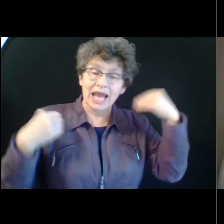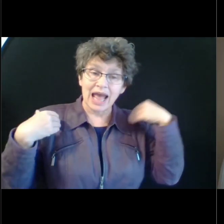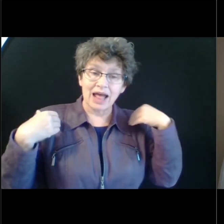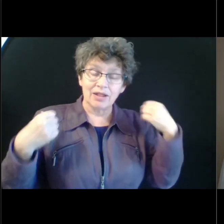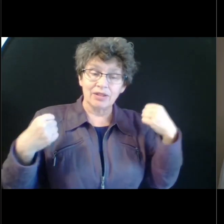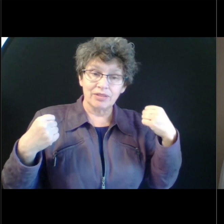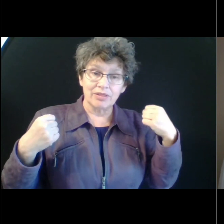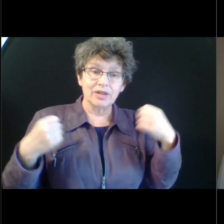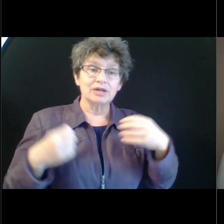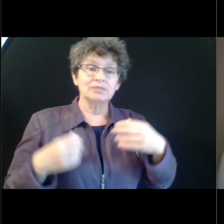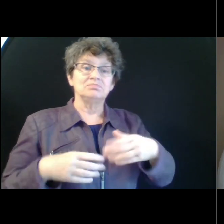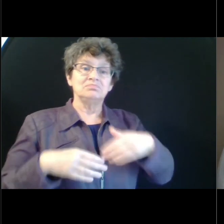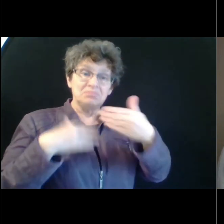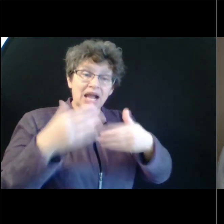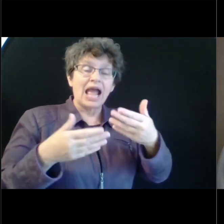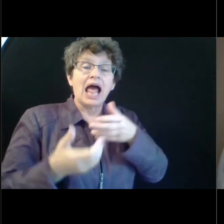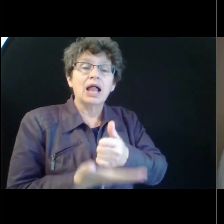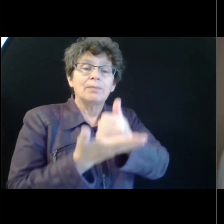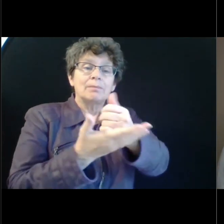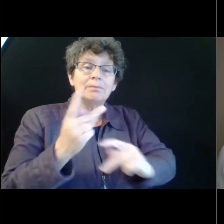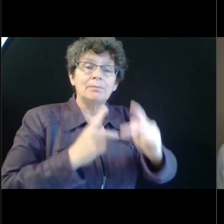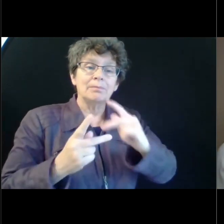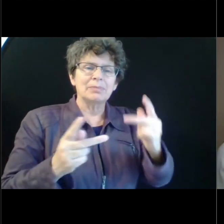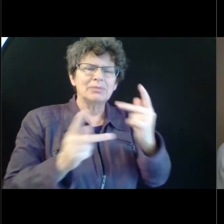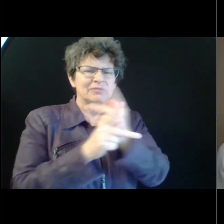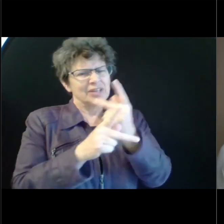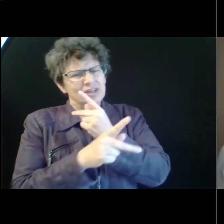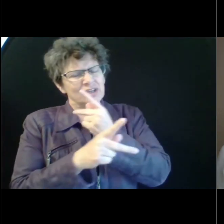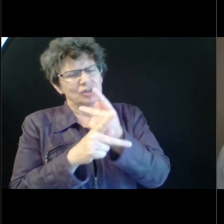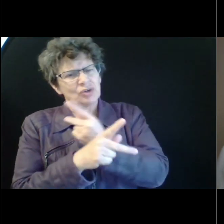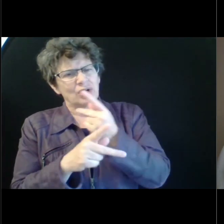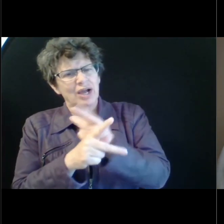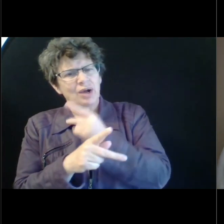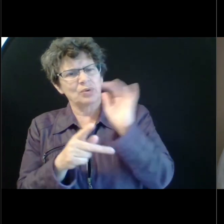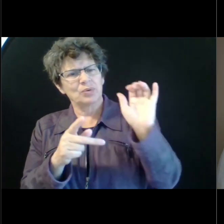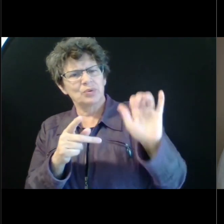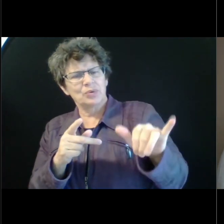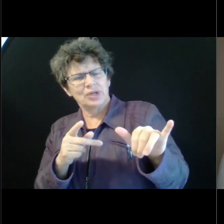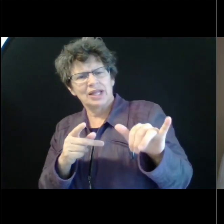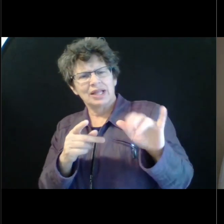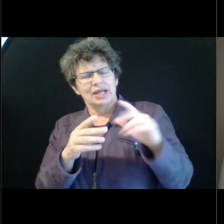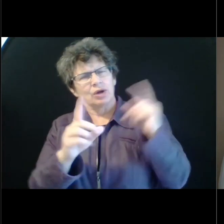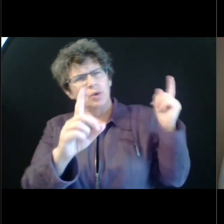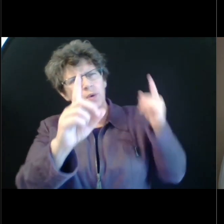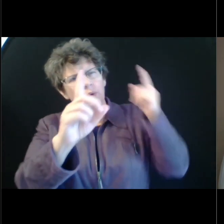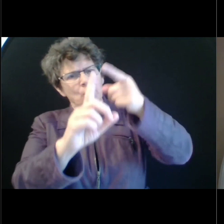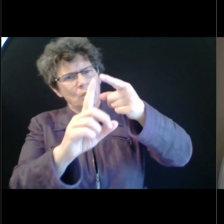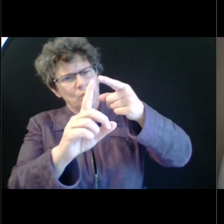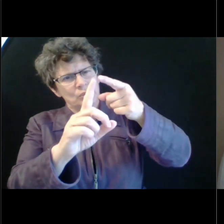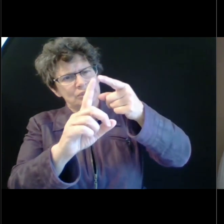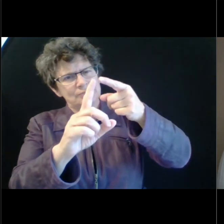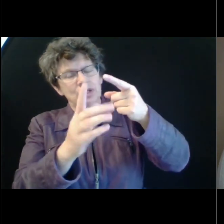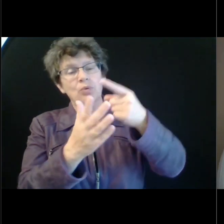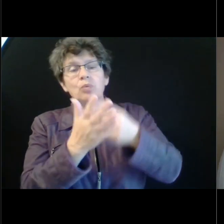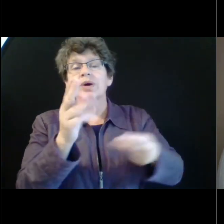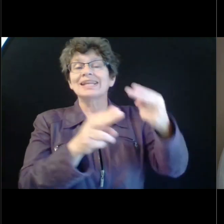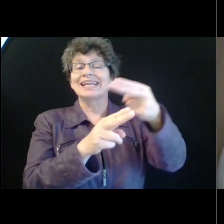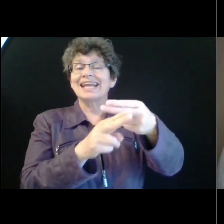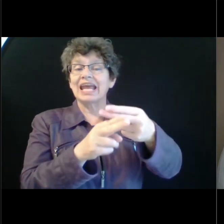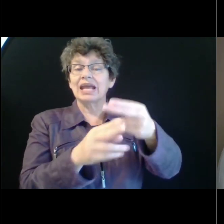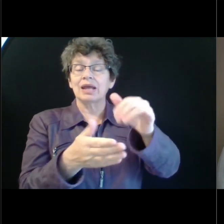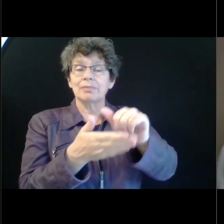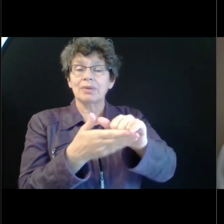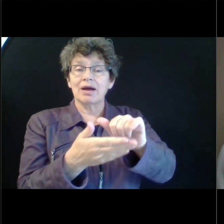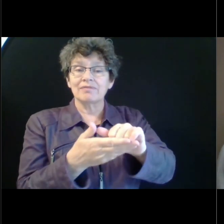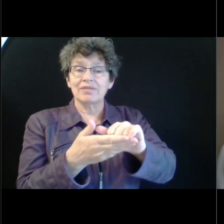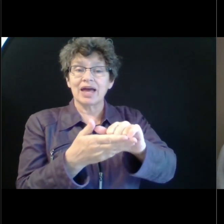So the question is, what was the name of the nonprofit initiative? So was it A, Healthy Brains